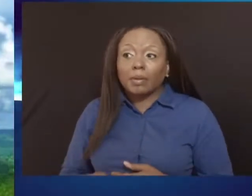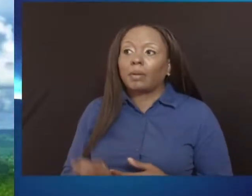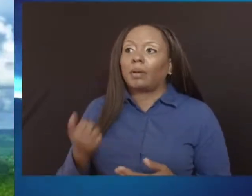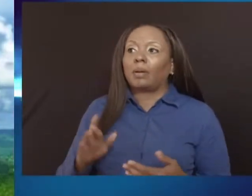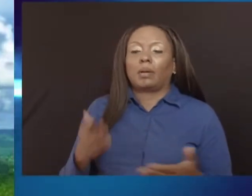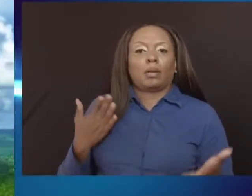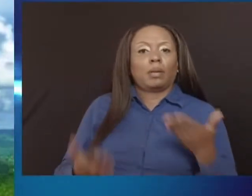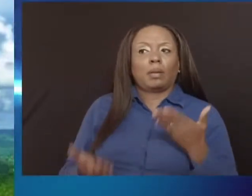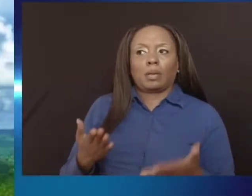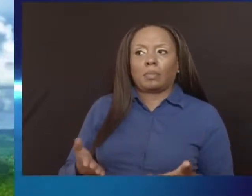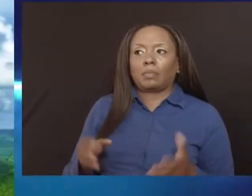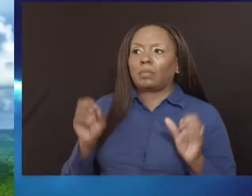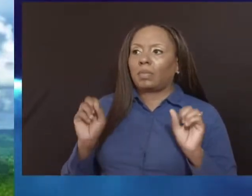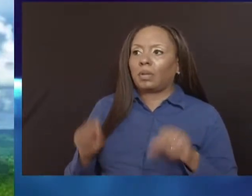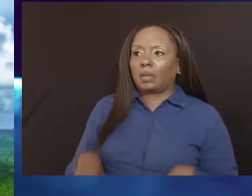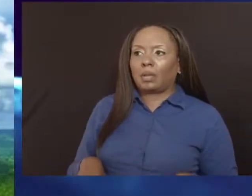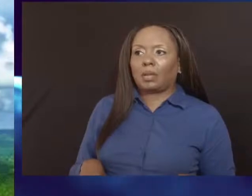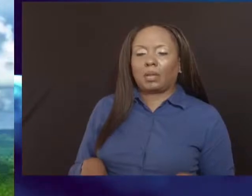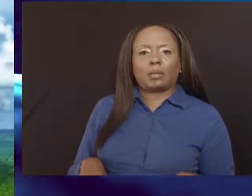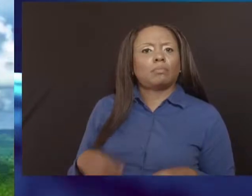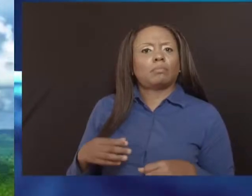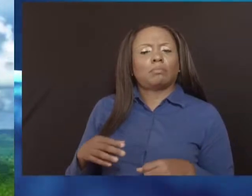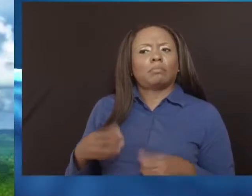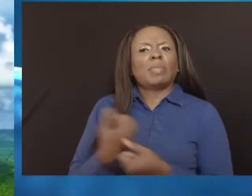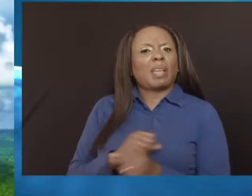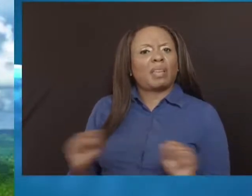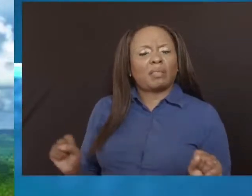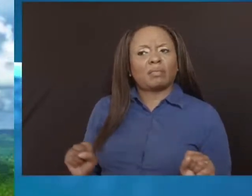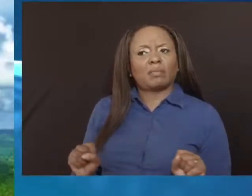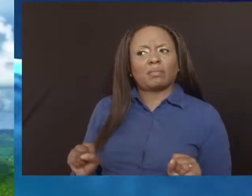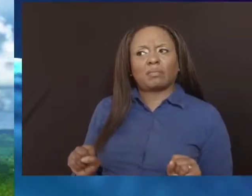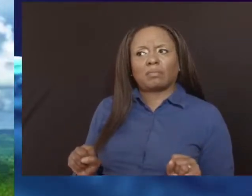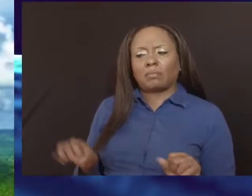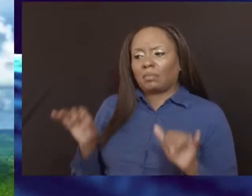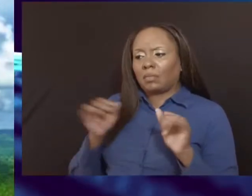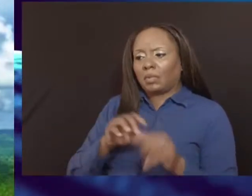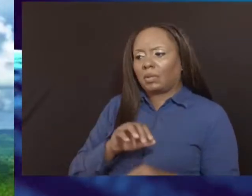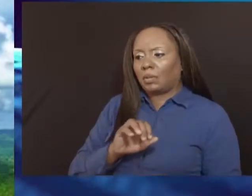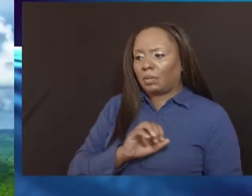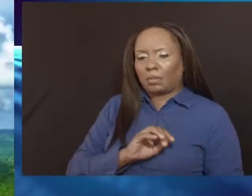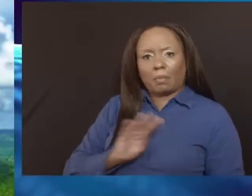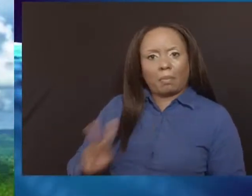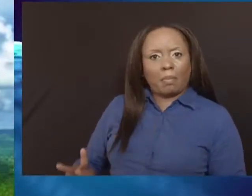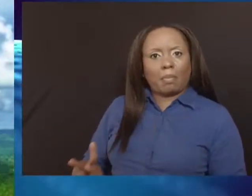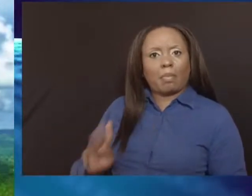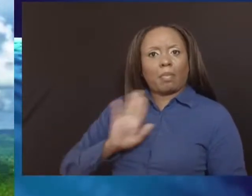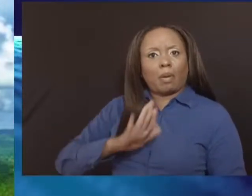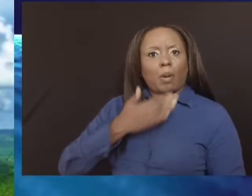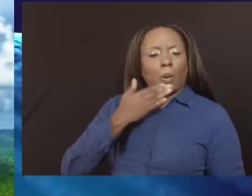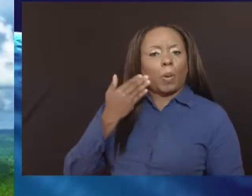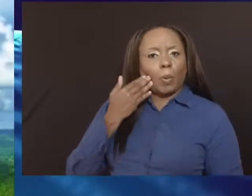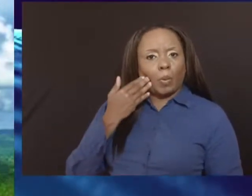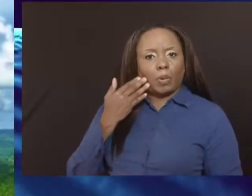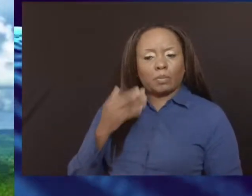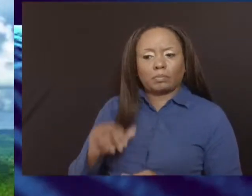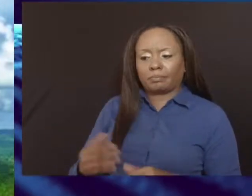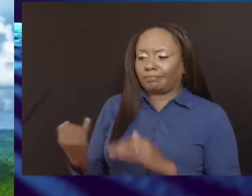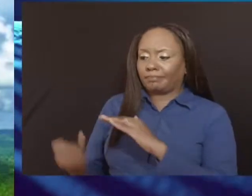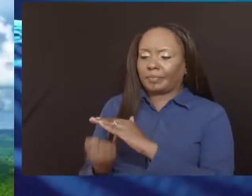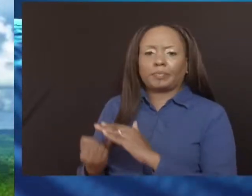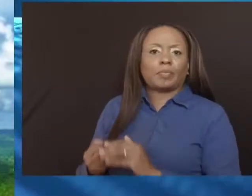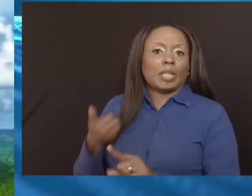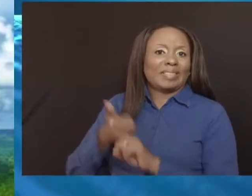that you are now some person who's safe to essentially return back into community to continue to